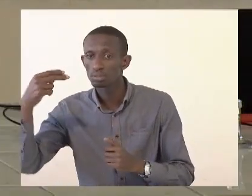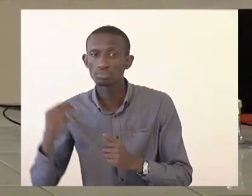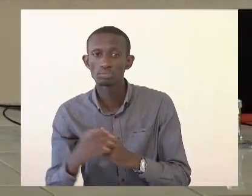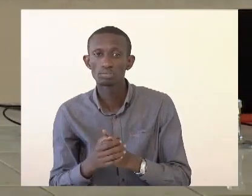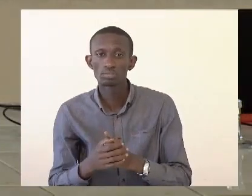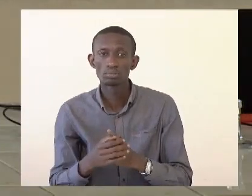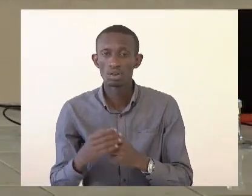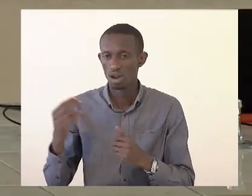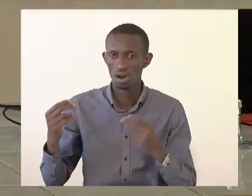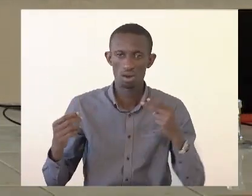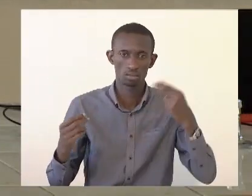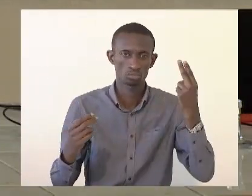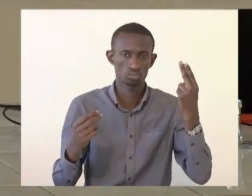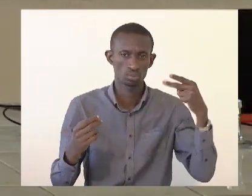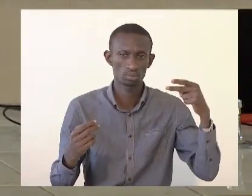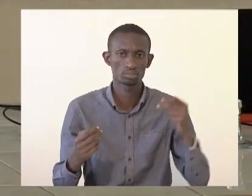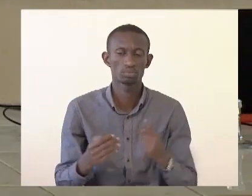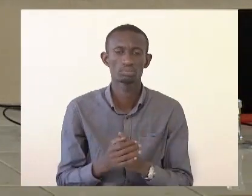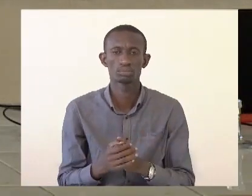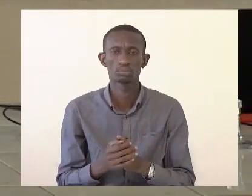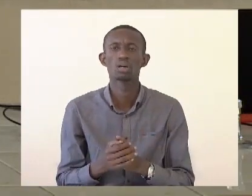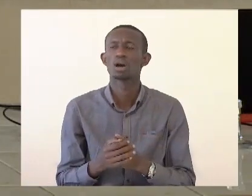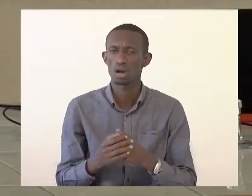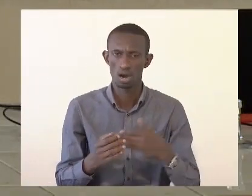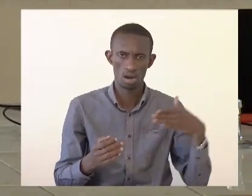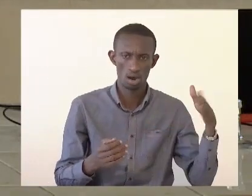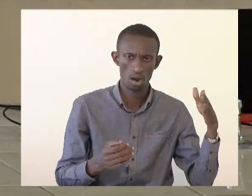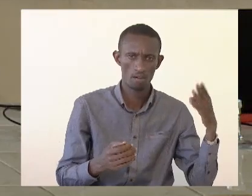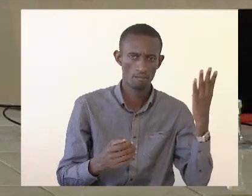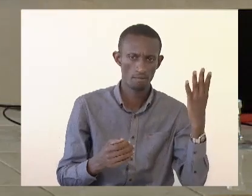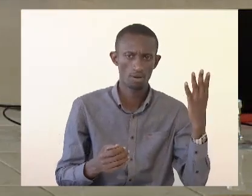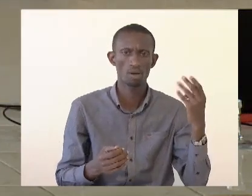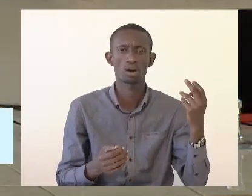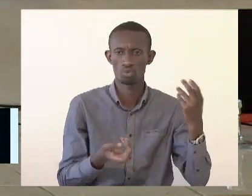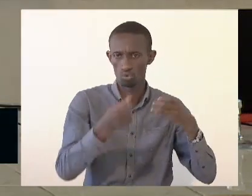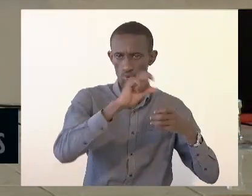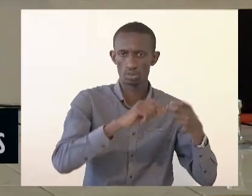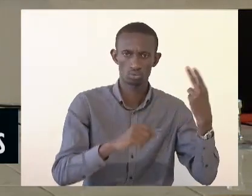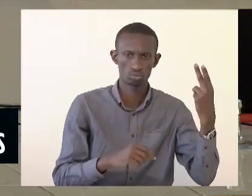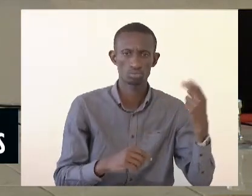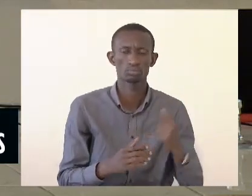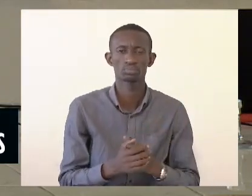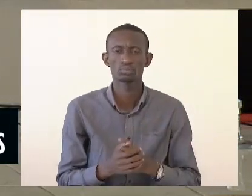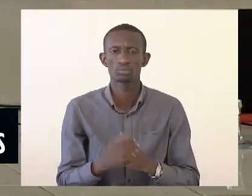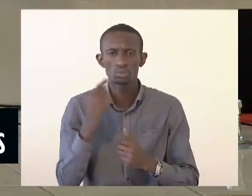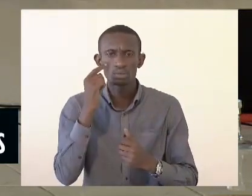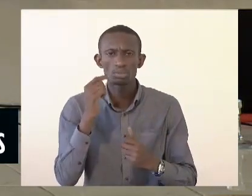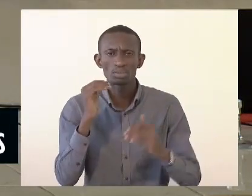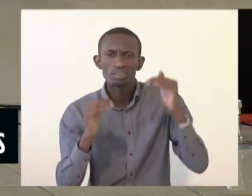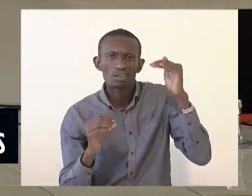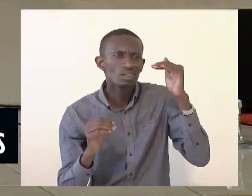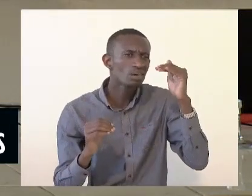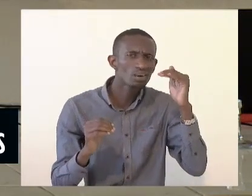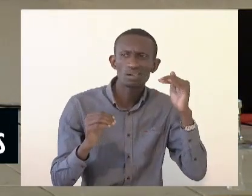here we have 2 hydrogen atoms. So we need 4, and then we put 2 here. Now we check if this is balanced. For